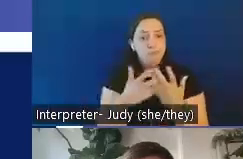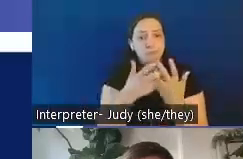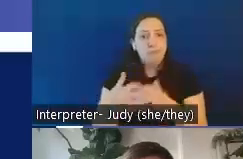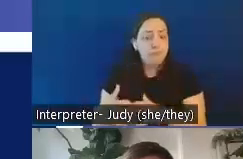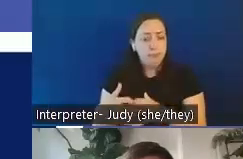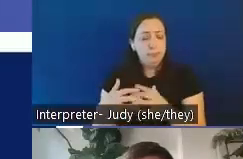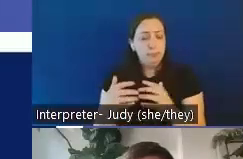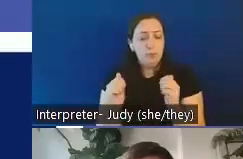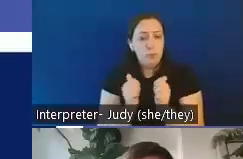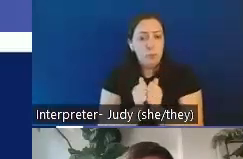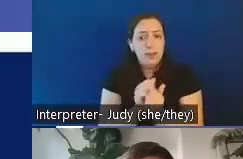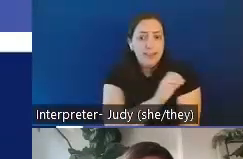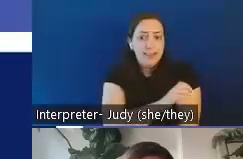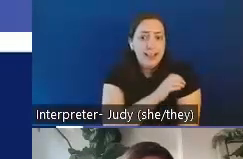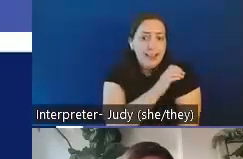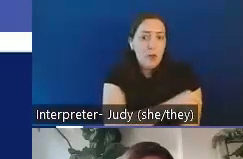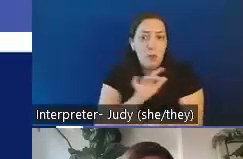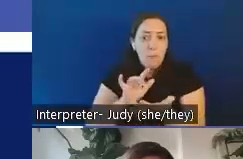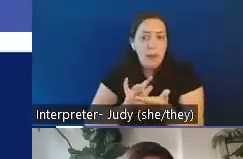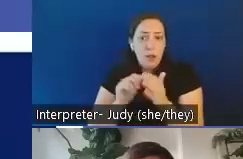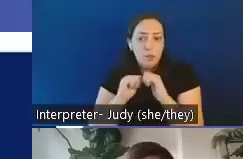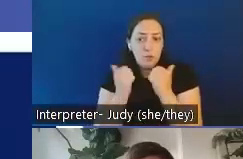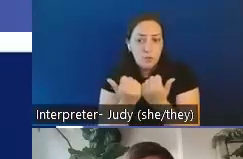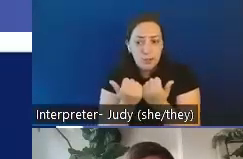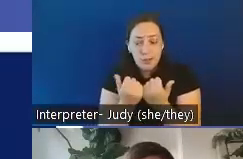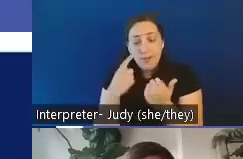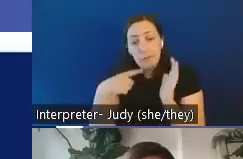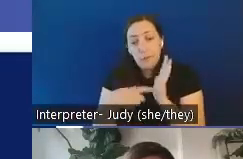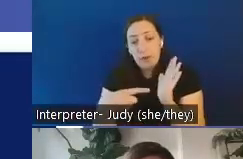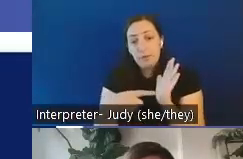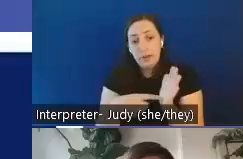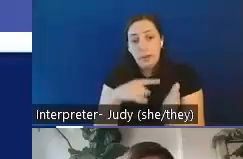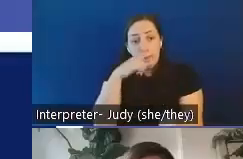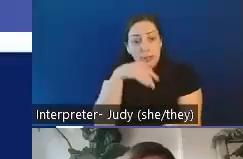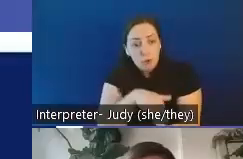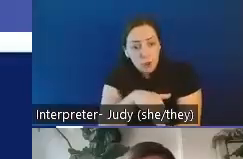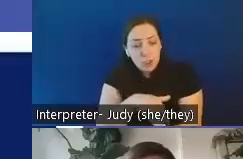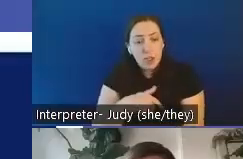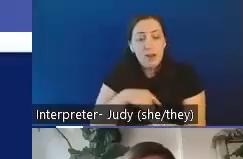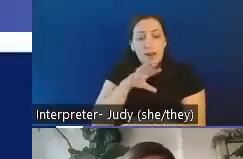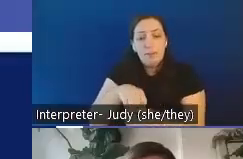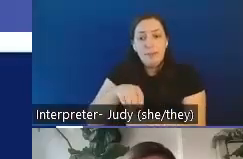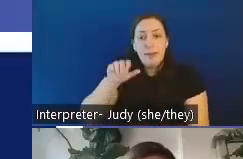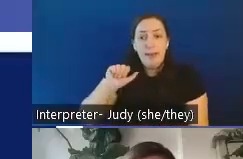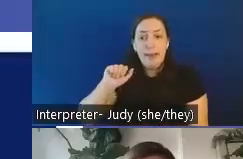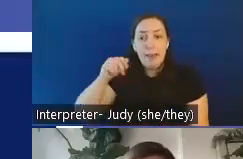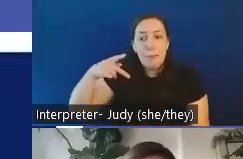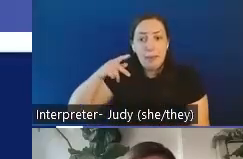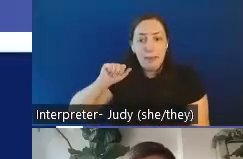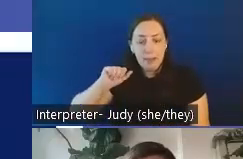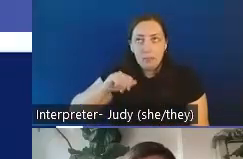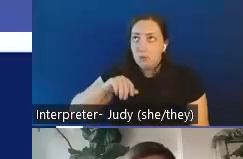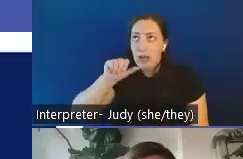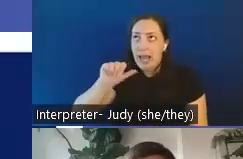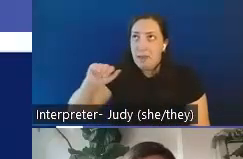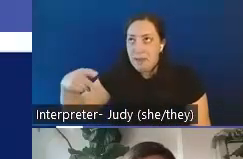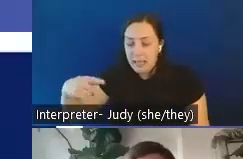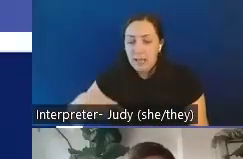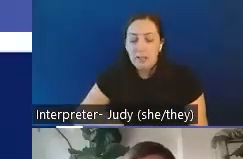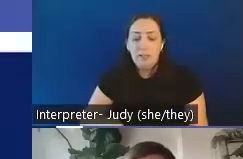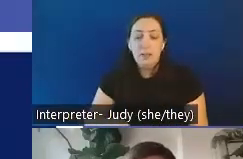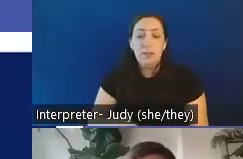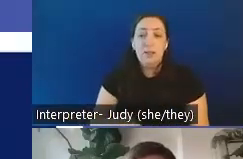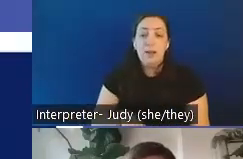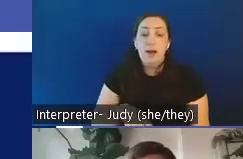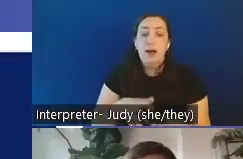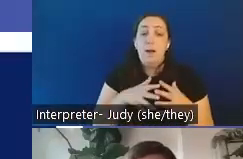by the clinical medical associations. For example, as a pediatrician, I'm a member of the American Academy of Pediatrics, and the American Academy of Pediatrics